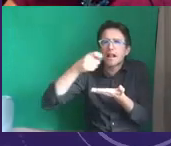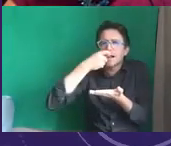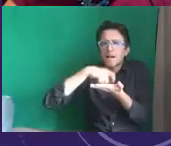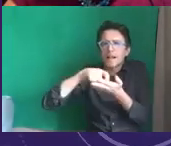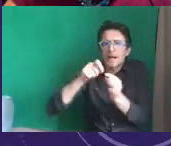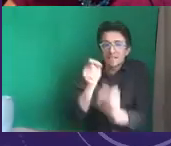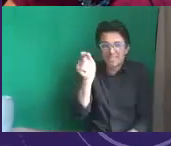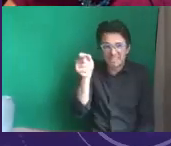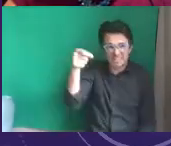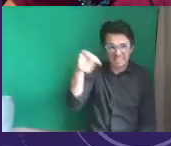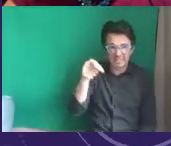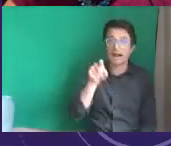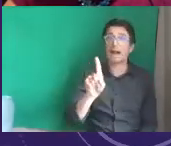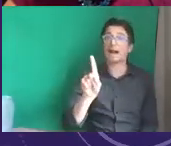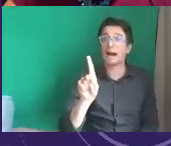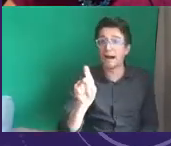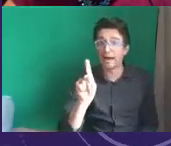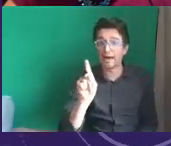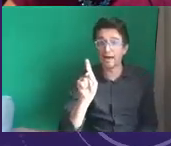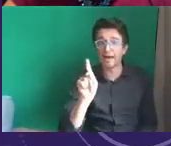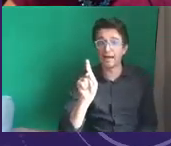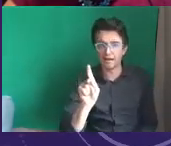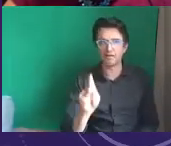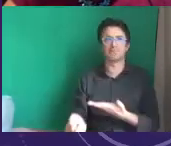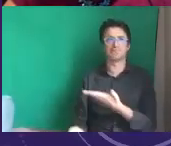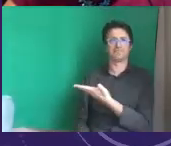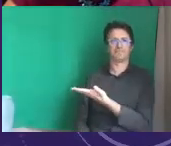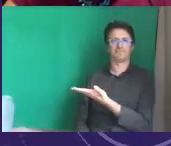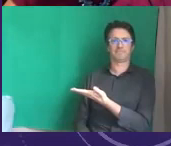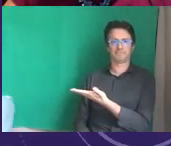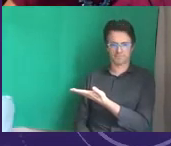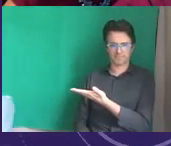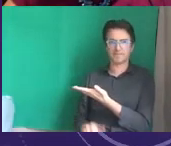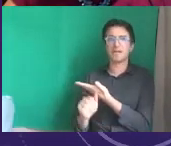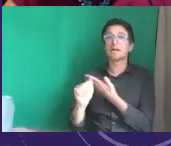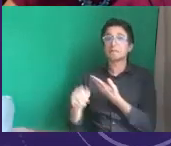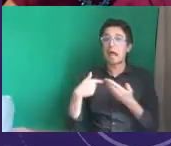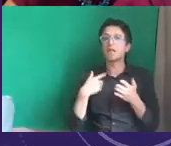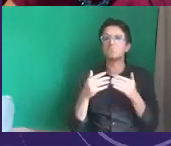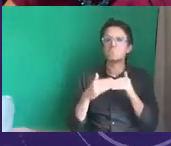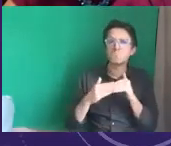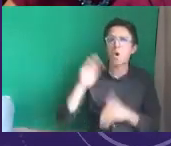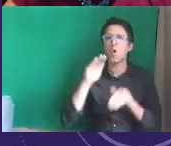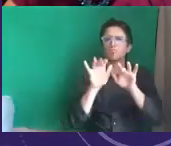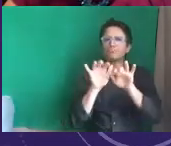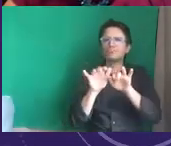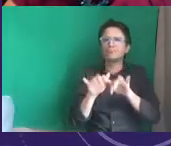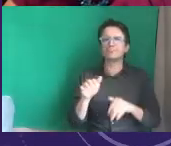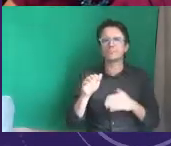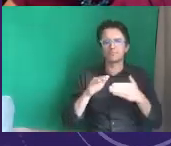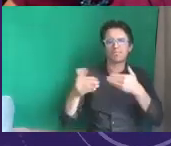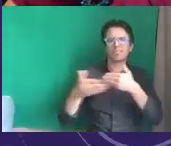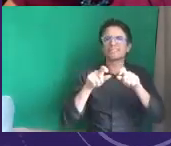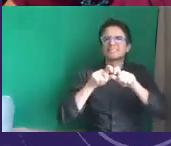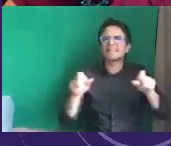So when you click the little pencil, you'll have the option to add alt text into this image. So do that, and